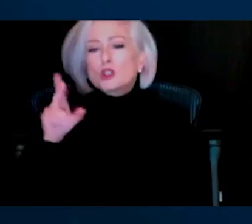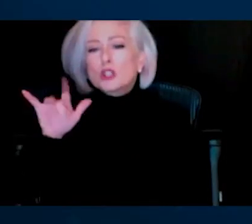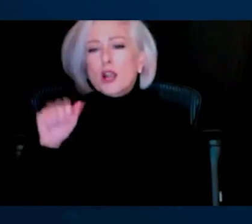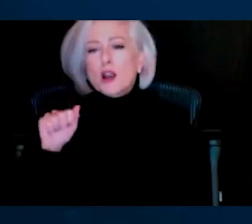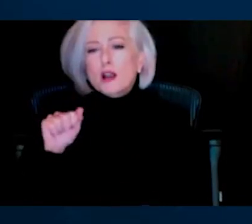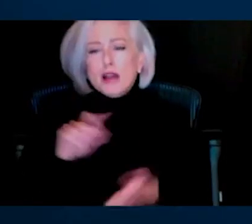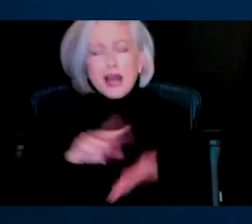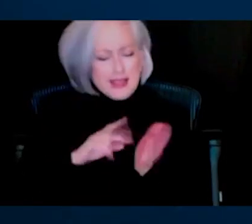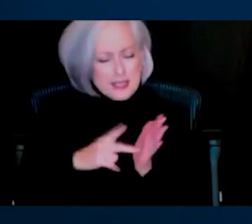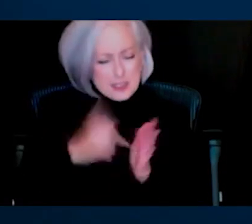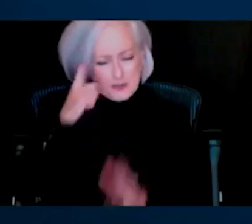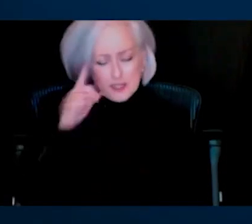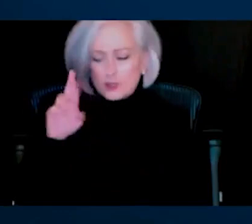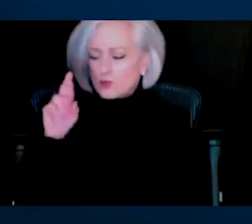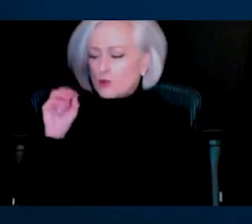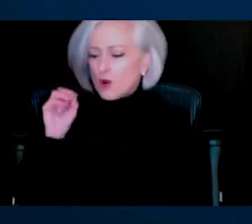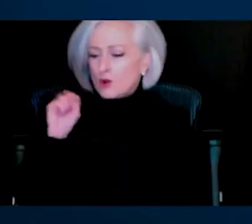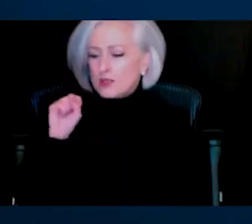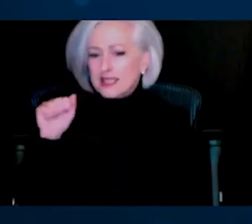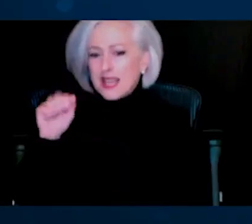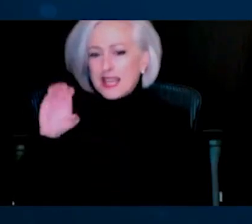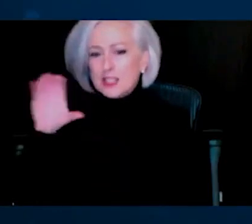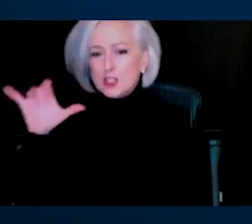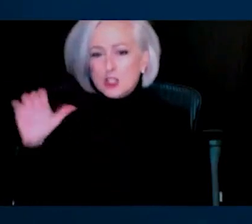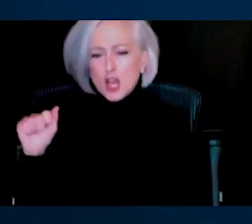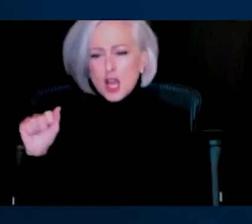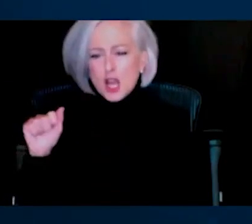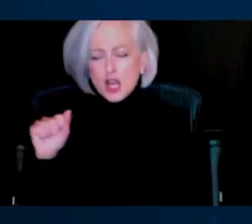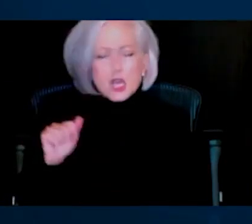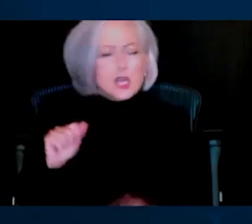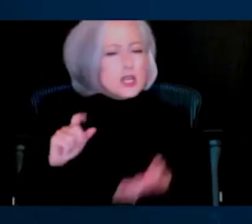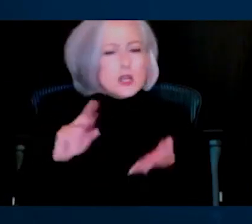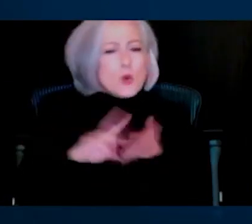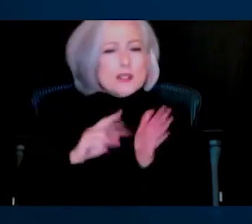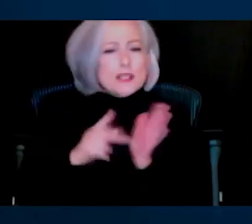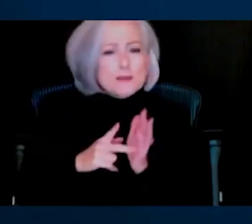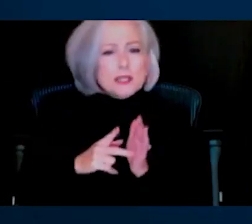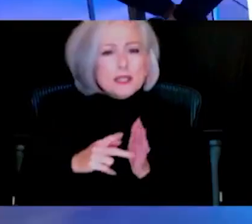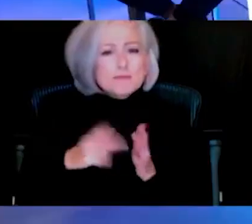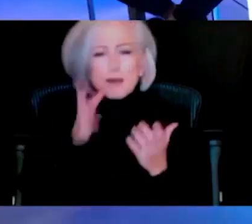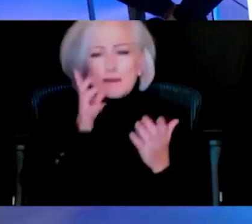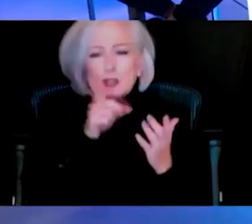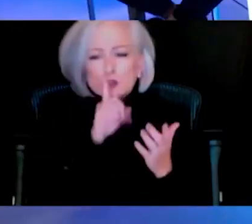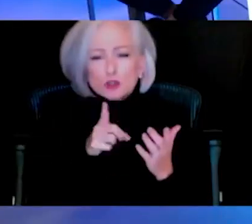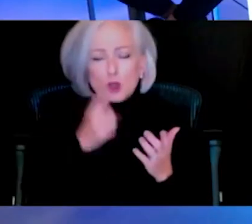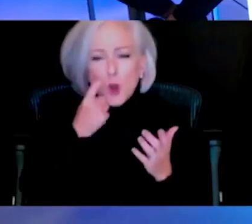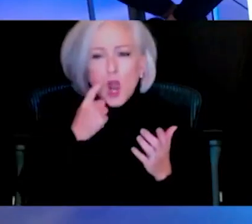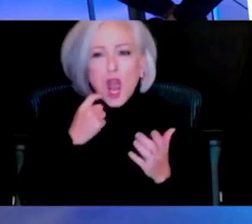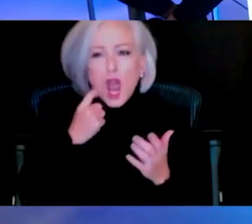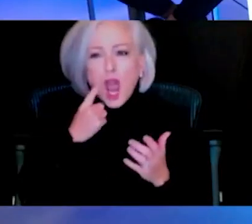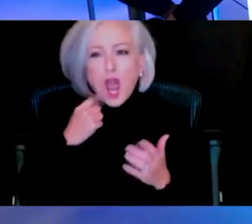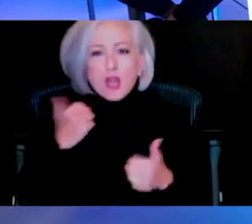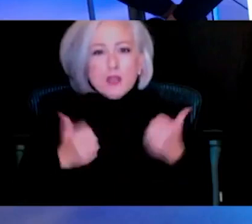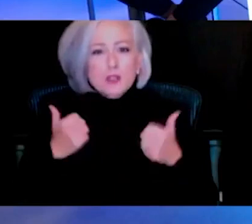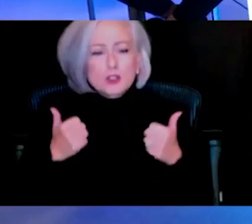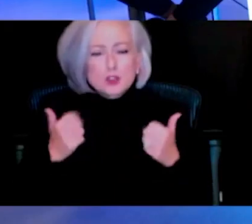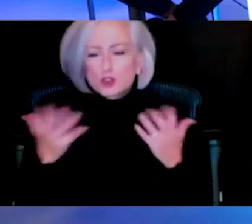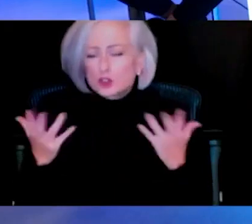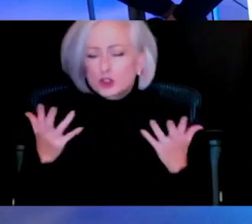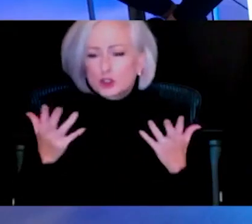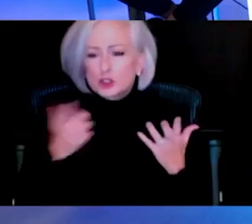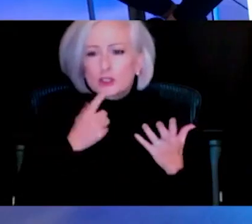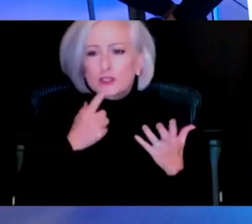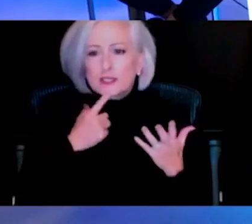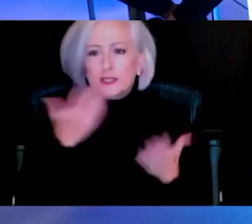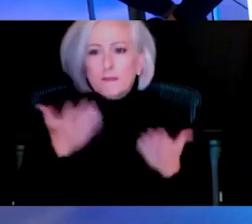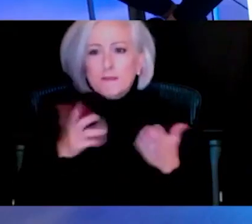rosacea. So can we talk about that? I didn't know if there was something called rosacea, or is it just rosacea? Probably rosacea. She says that maybe there was a spelling